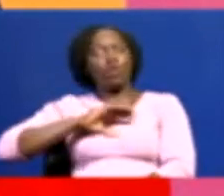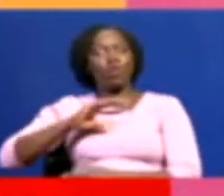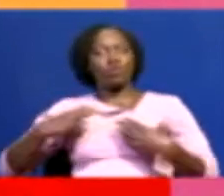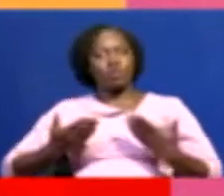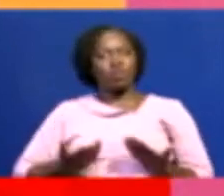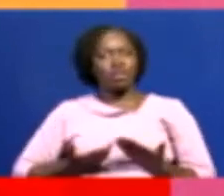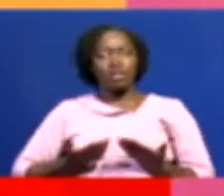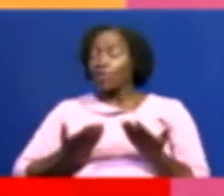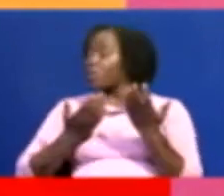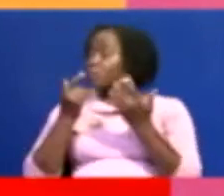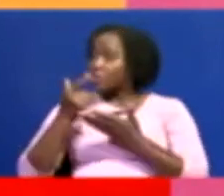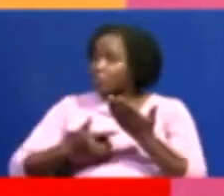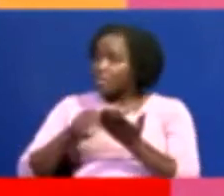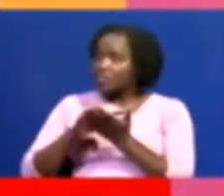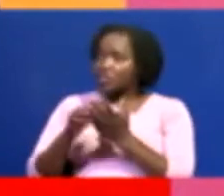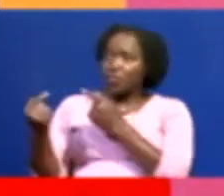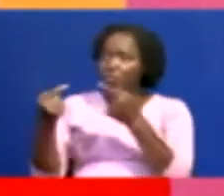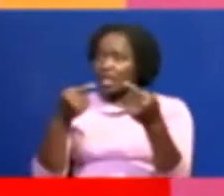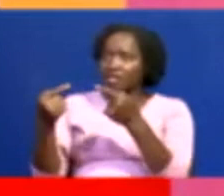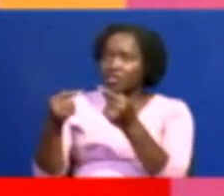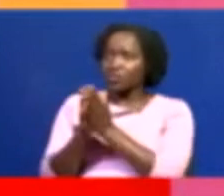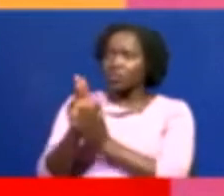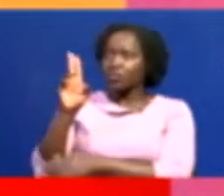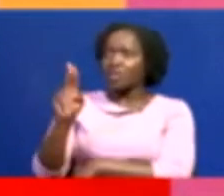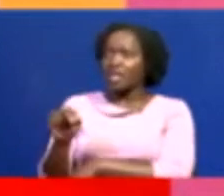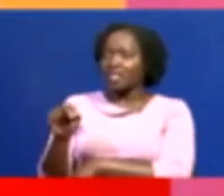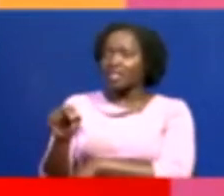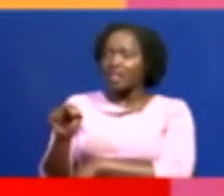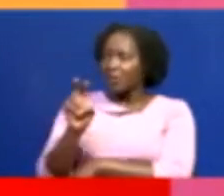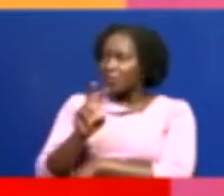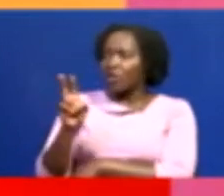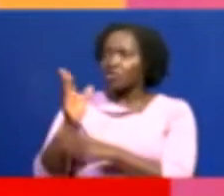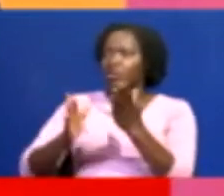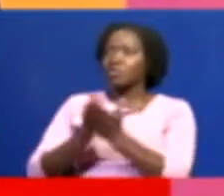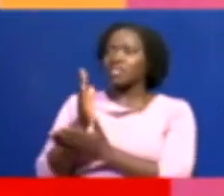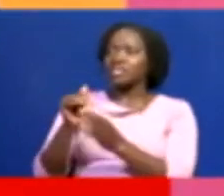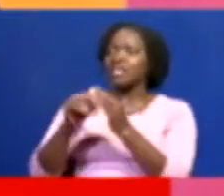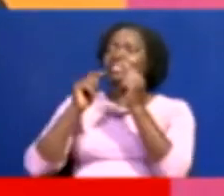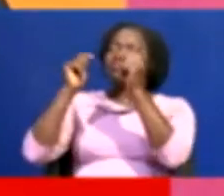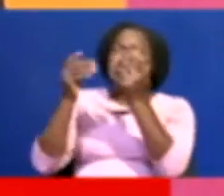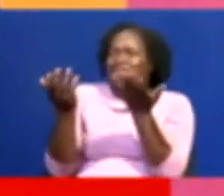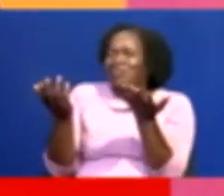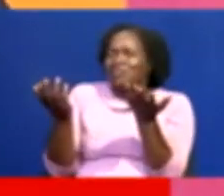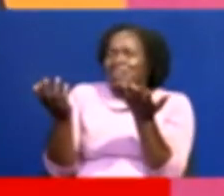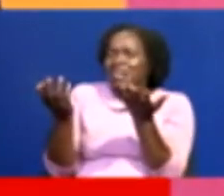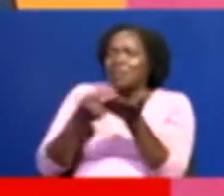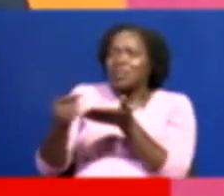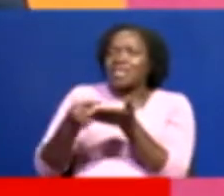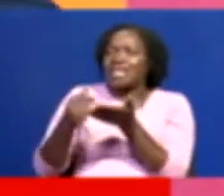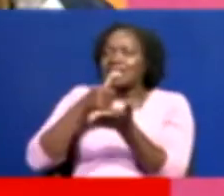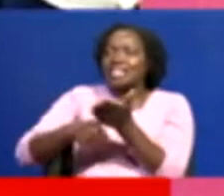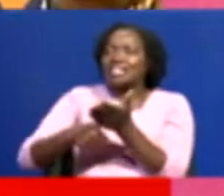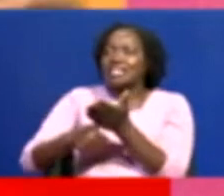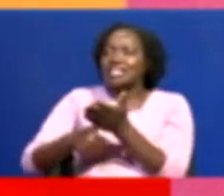to a situation where we're even arguing with the United Nations Observation on Human Rights in the demonstration. We are writing letters